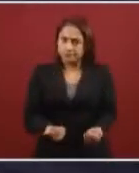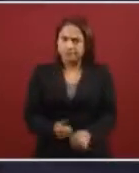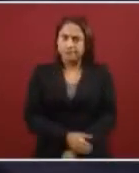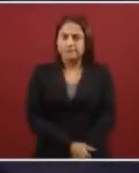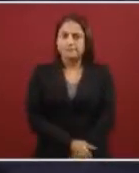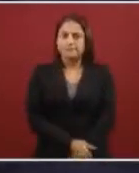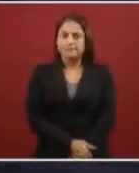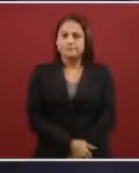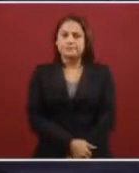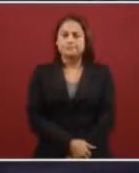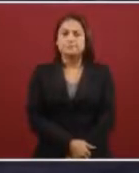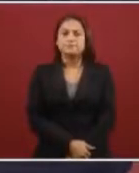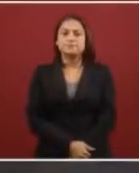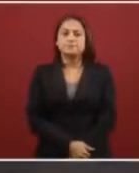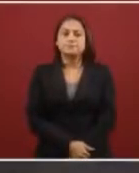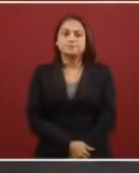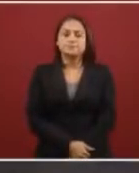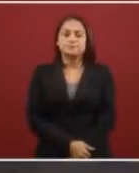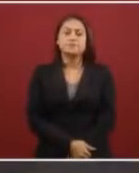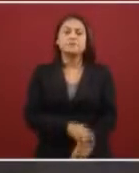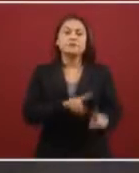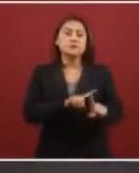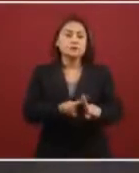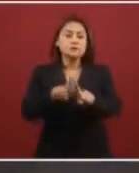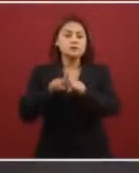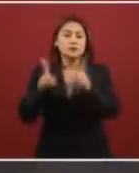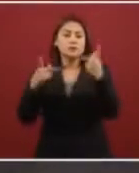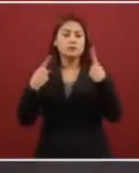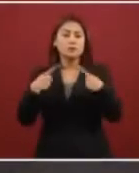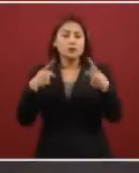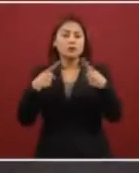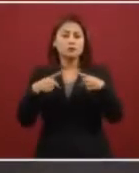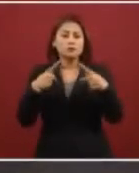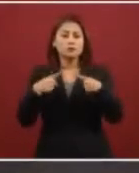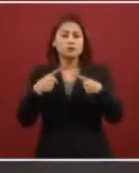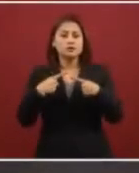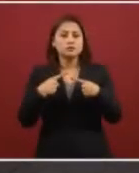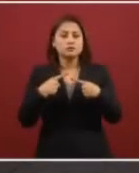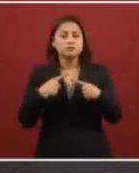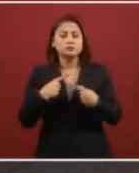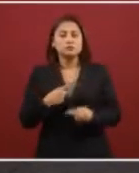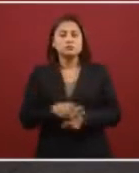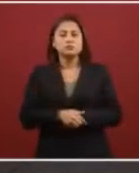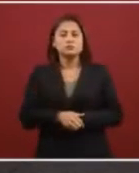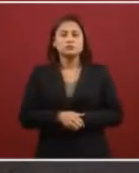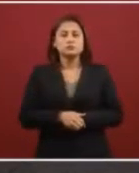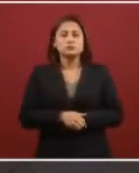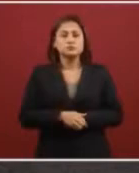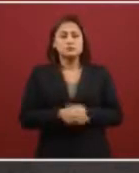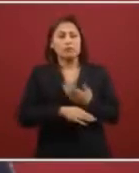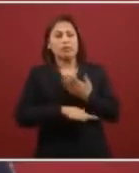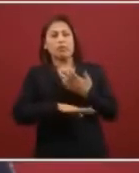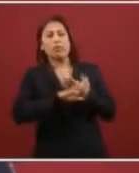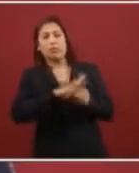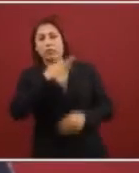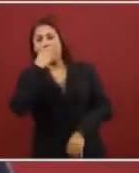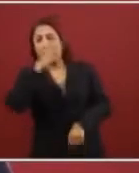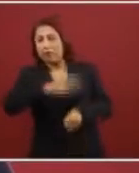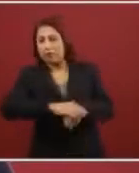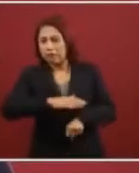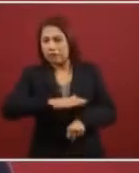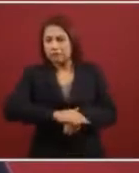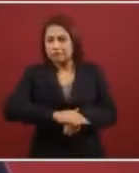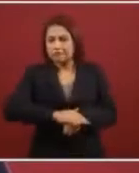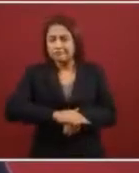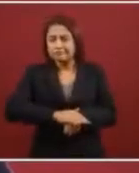las amenazas. They can threaten. Más. As. Atrevidas. Daring